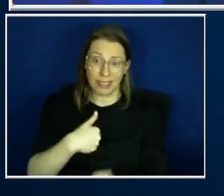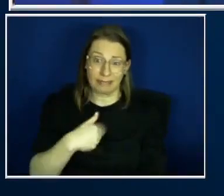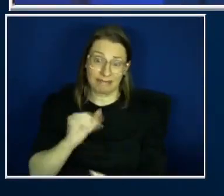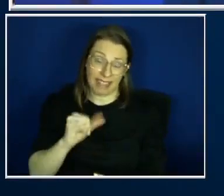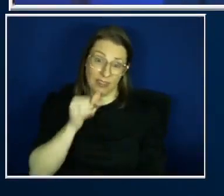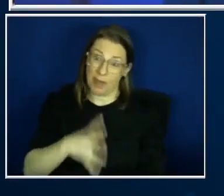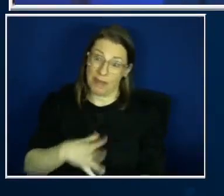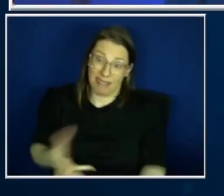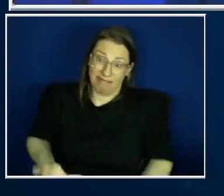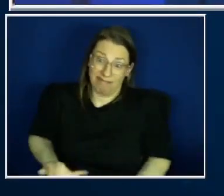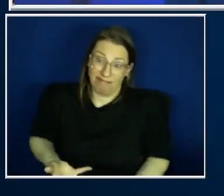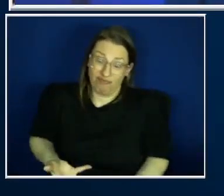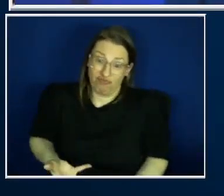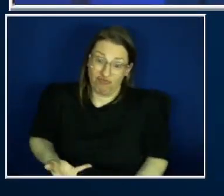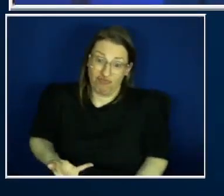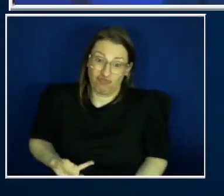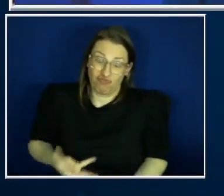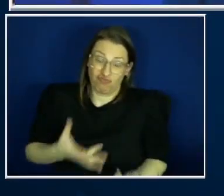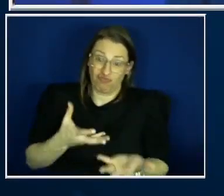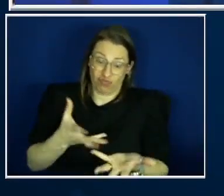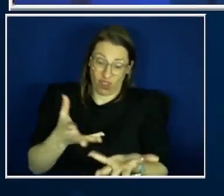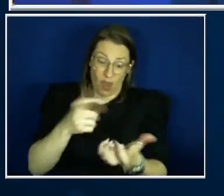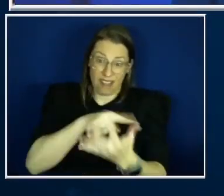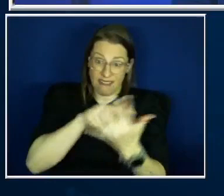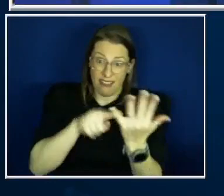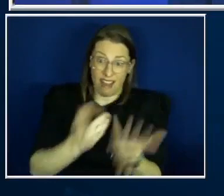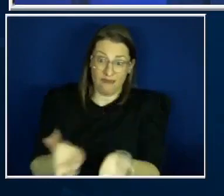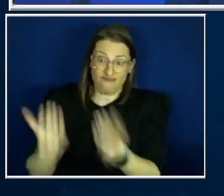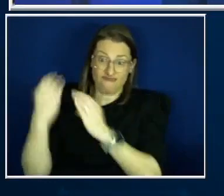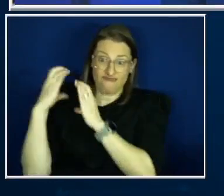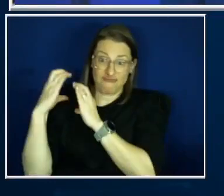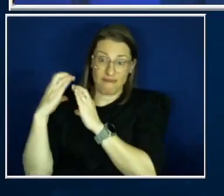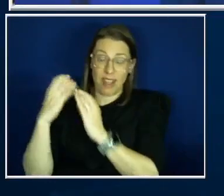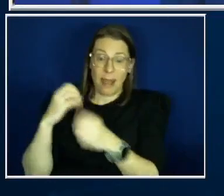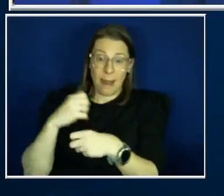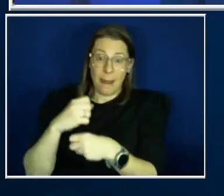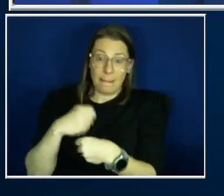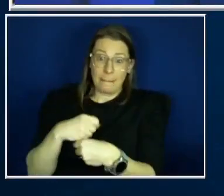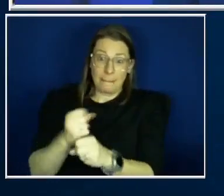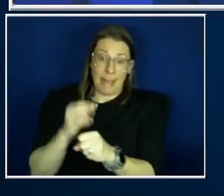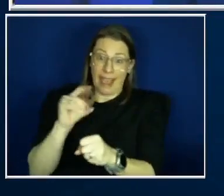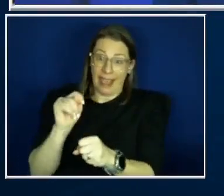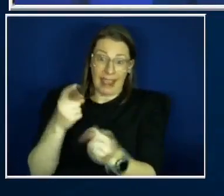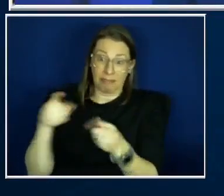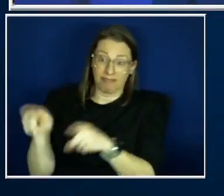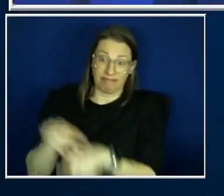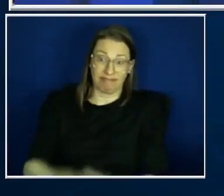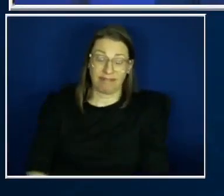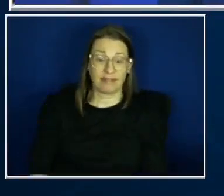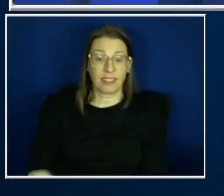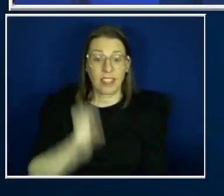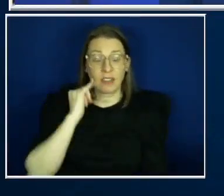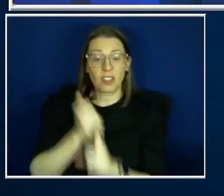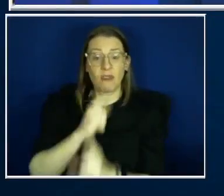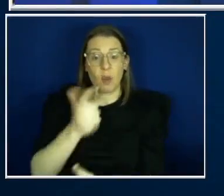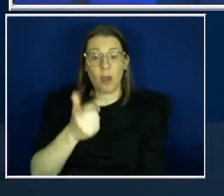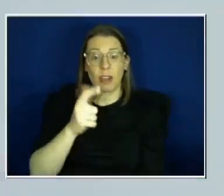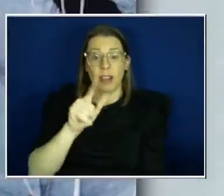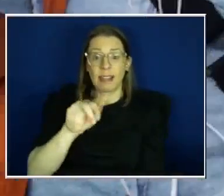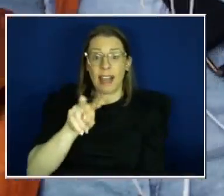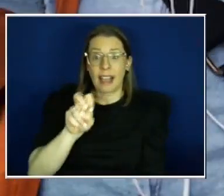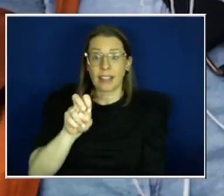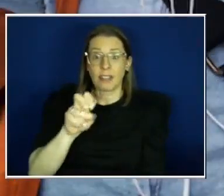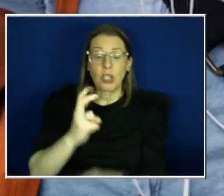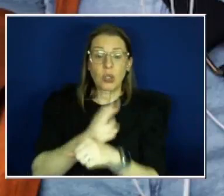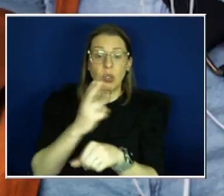Put it all on their plate and make it all happen. Yes. So, okay. So if you are watching live, be sure to ask your questions. Use the chat on YouTube